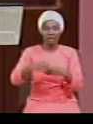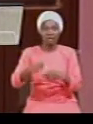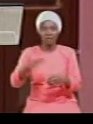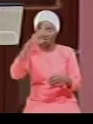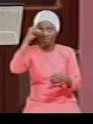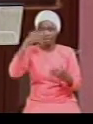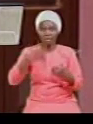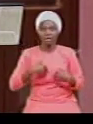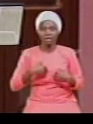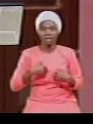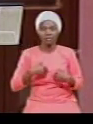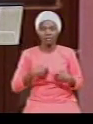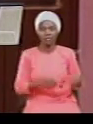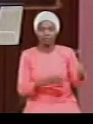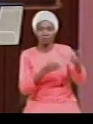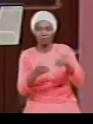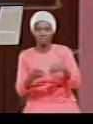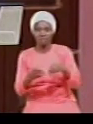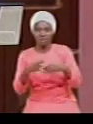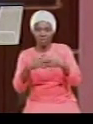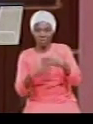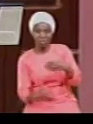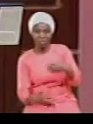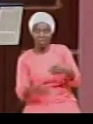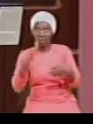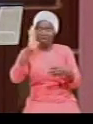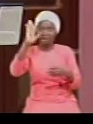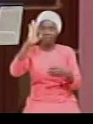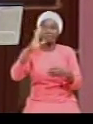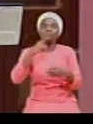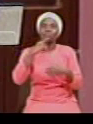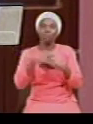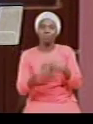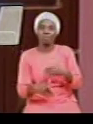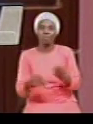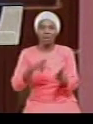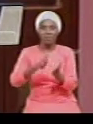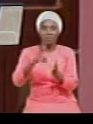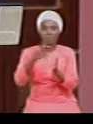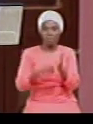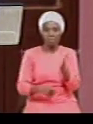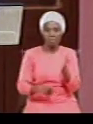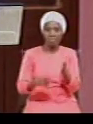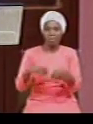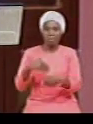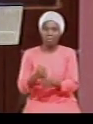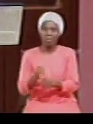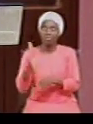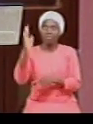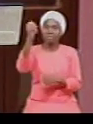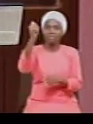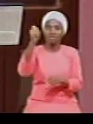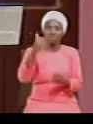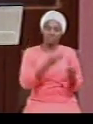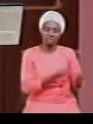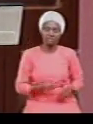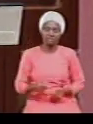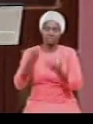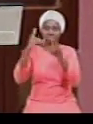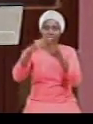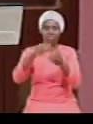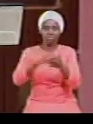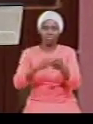his blood, paid the price, made himself the sacrifice to take